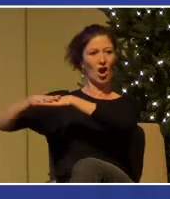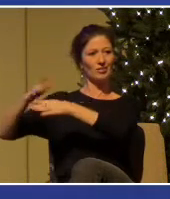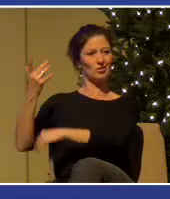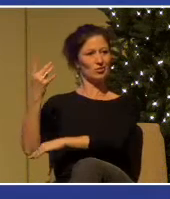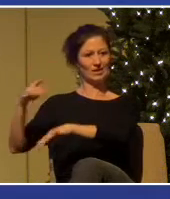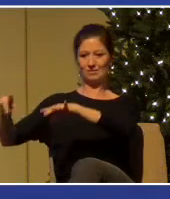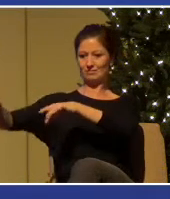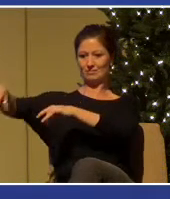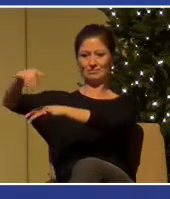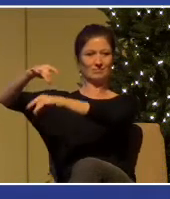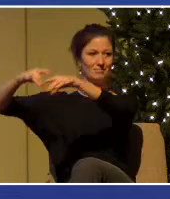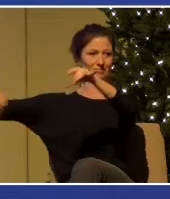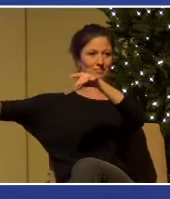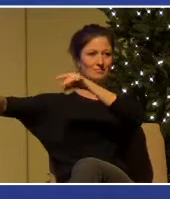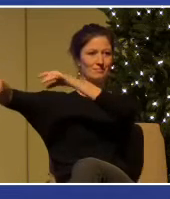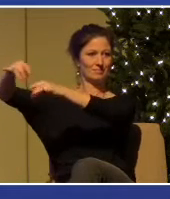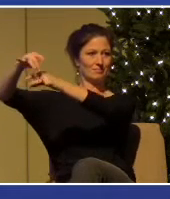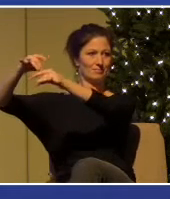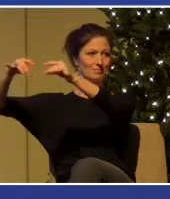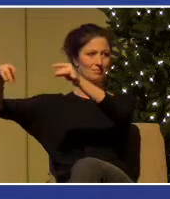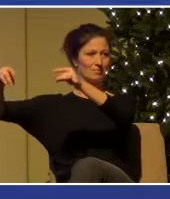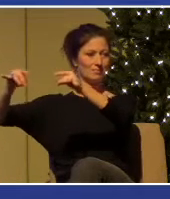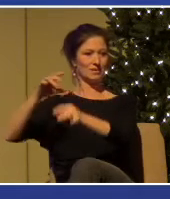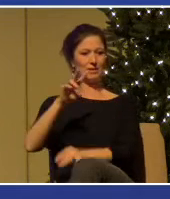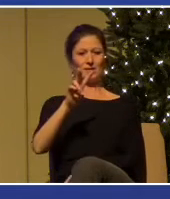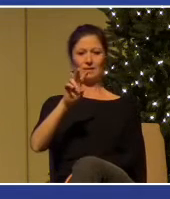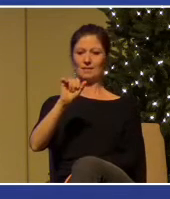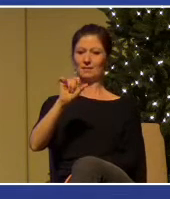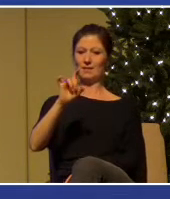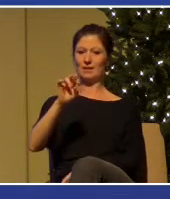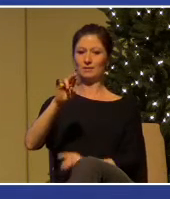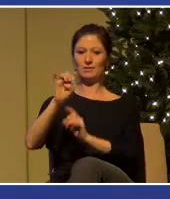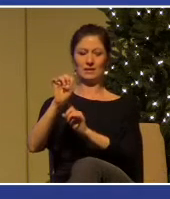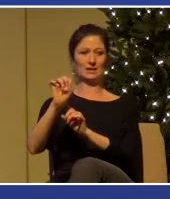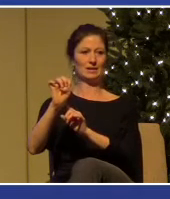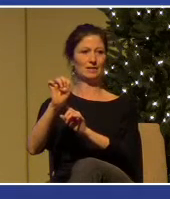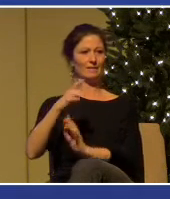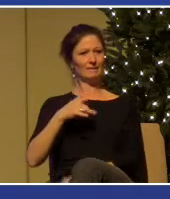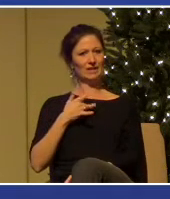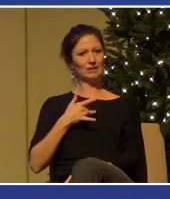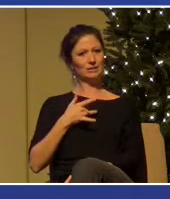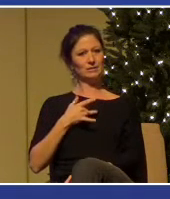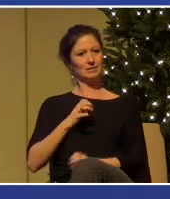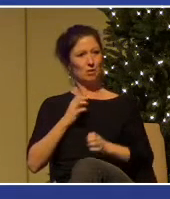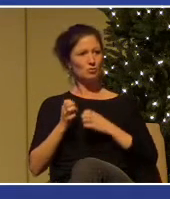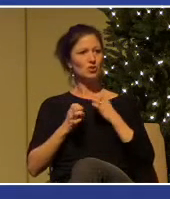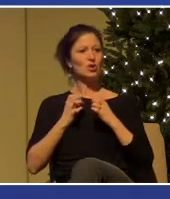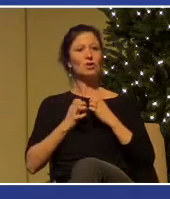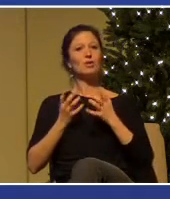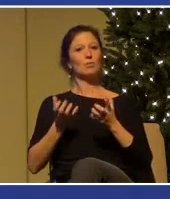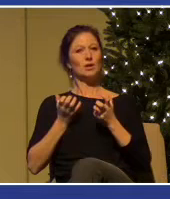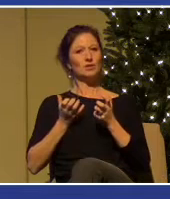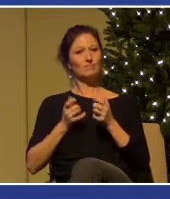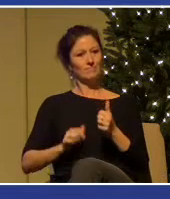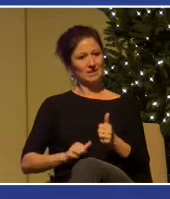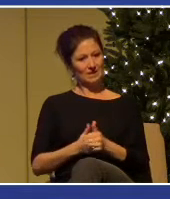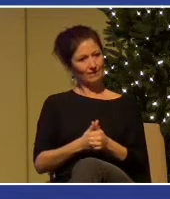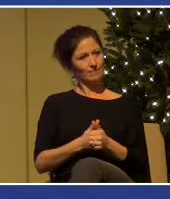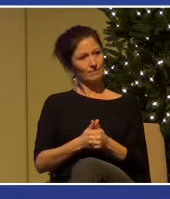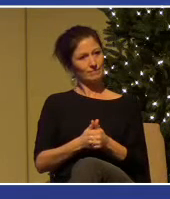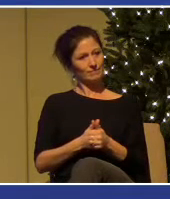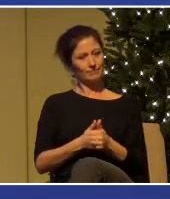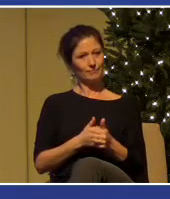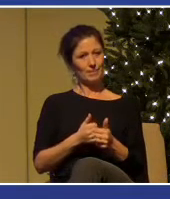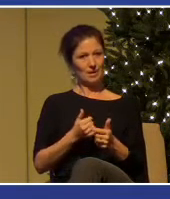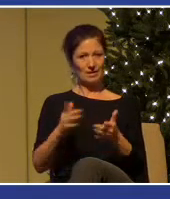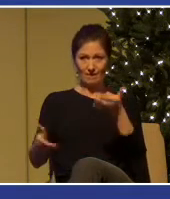may remember that Valerie was deeply stirred by that, felt we needed to follow up on it, and we did the following week then. We invited those who hadn't done it to come